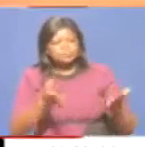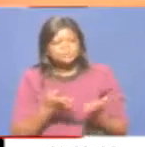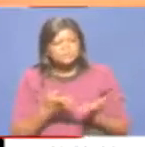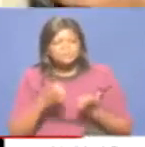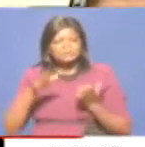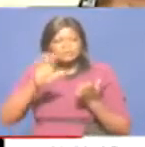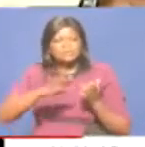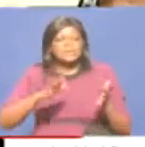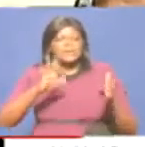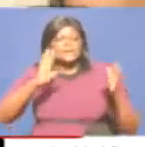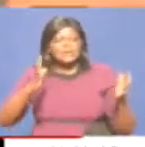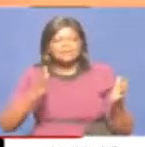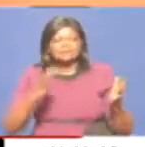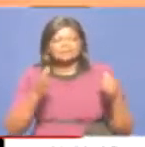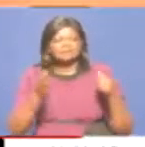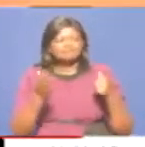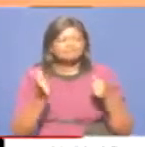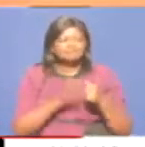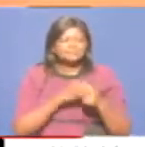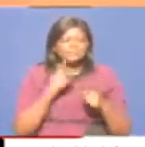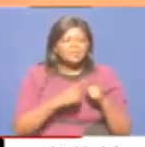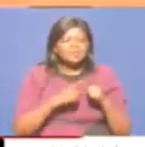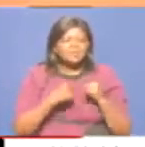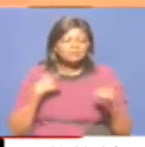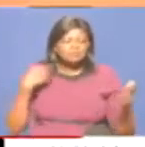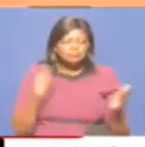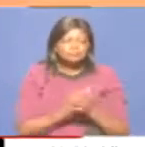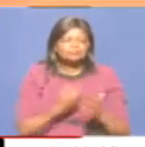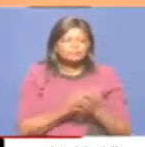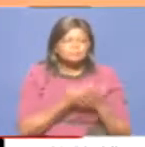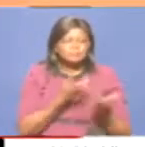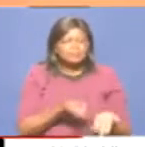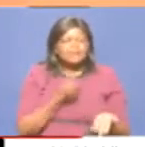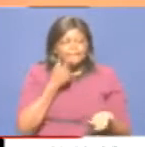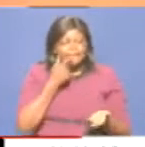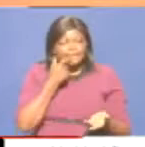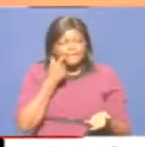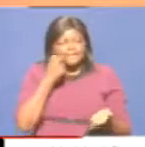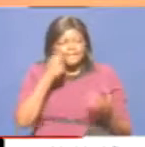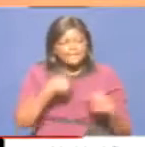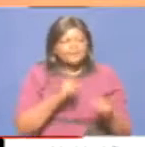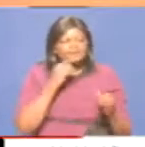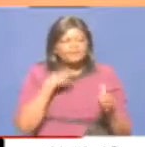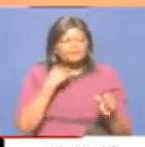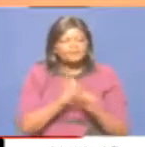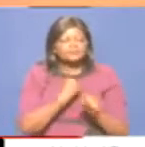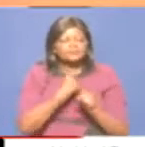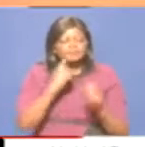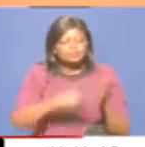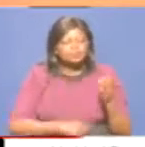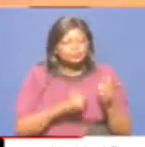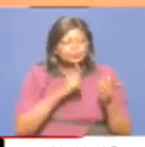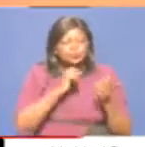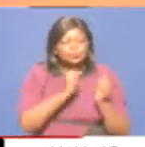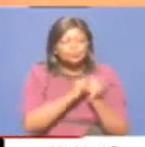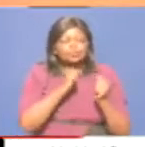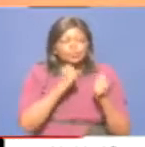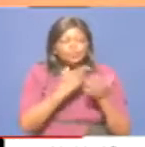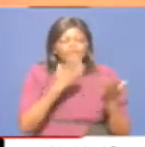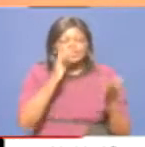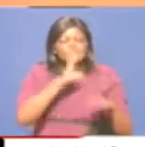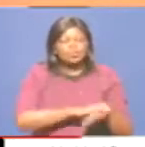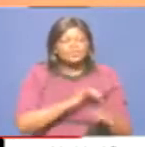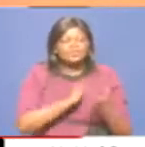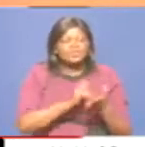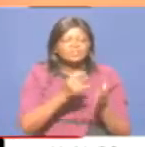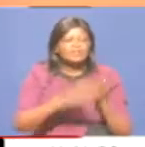the 9 years, what they have received. What can they say that they have done with whatever they received so that they deserve